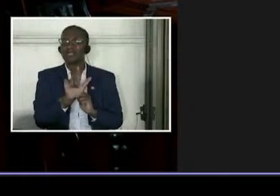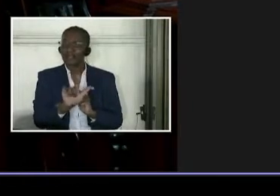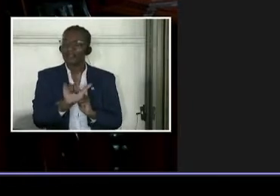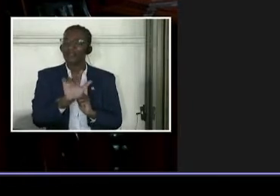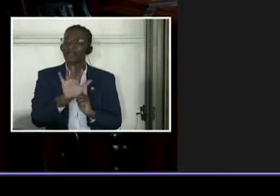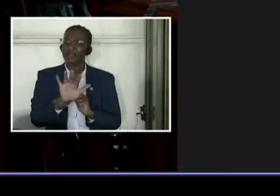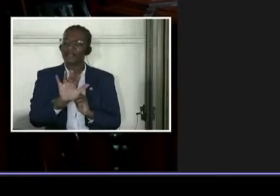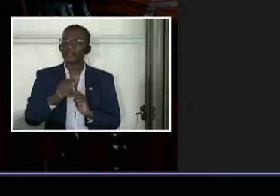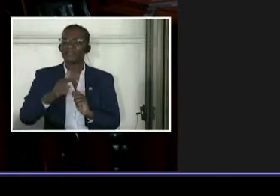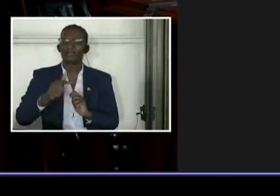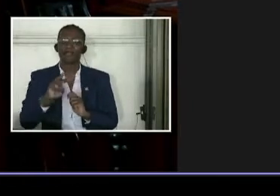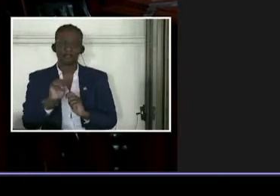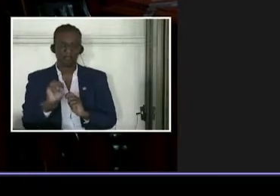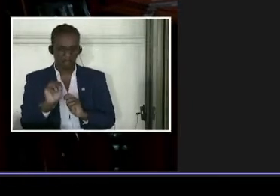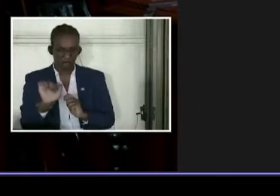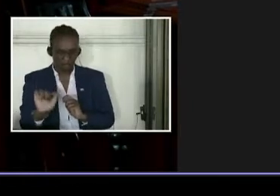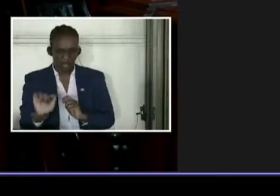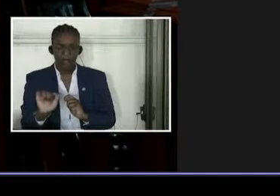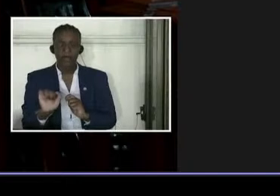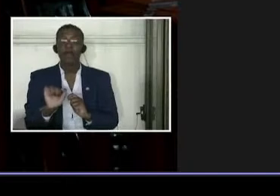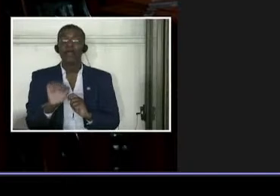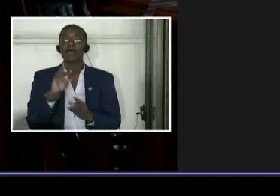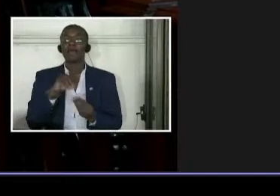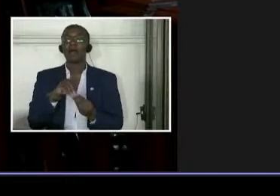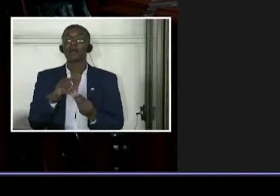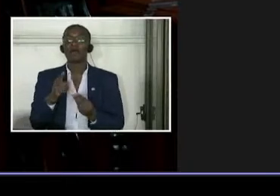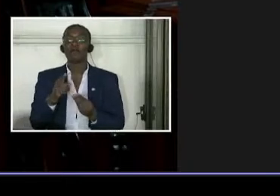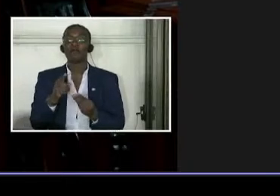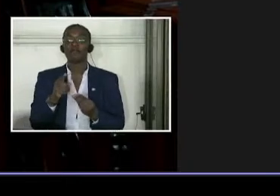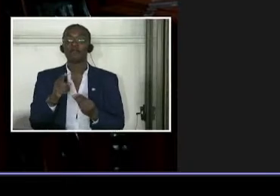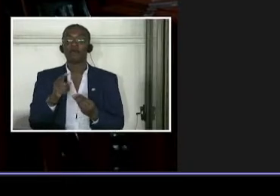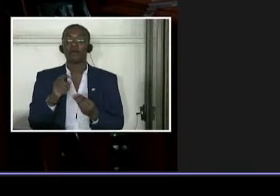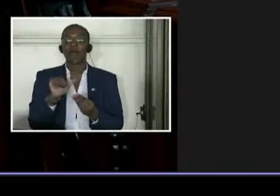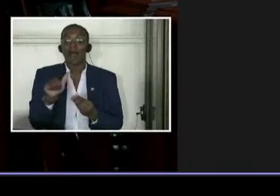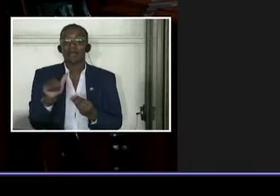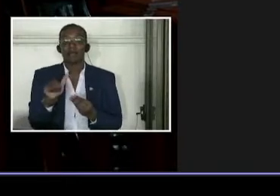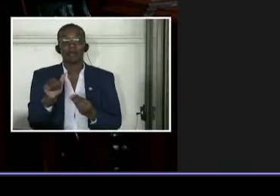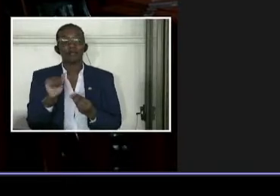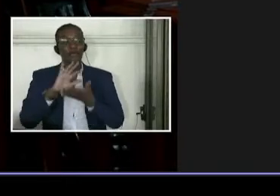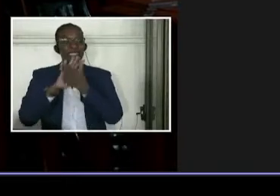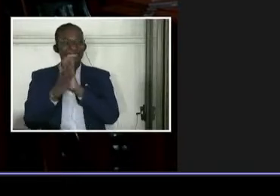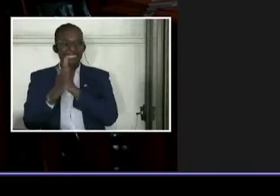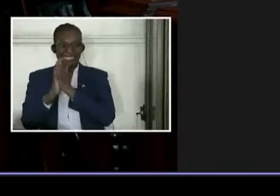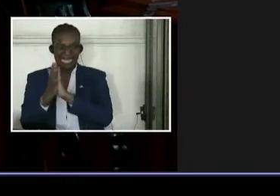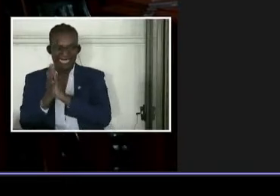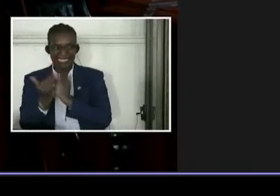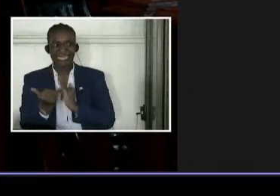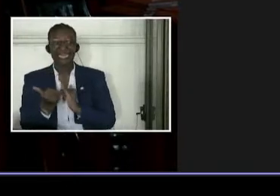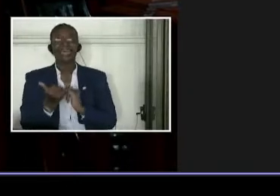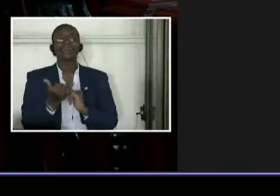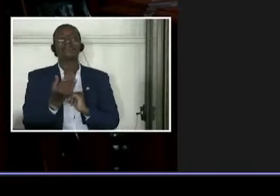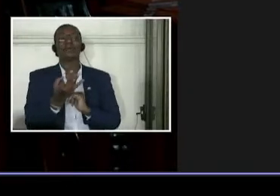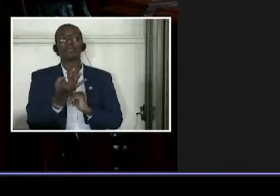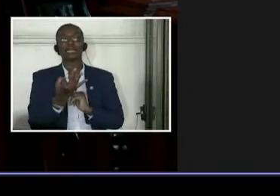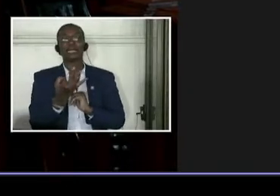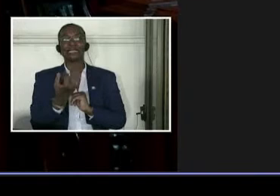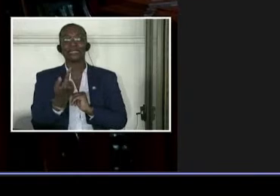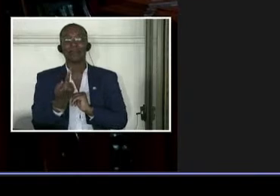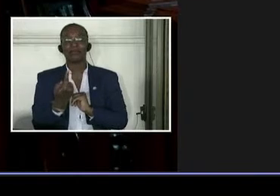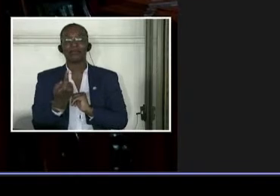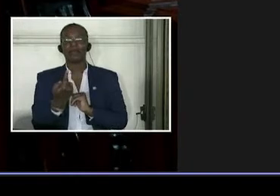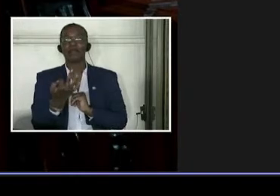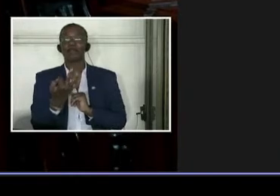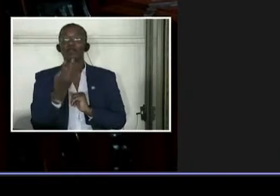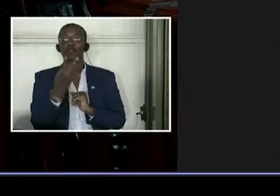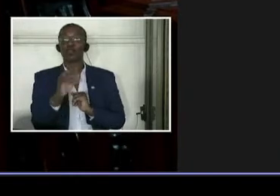757 million rands, and an amount of 397 million rand is ring-fenced for disasters that occurred during 2019